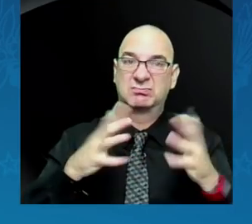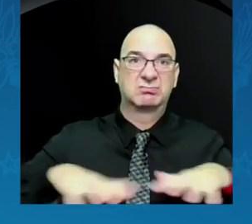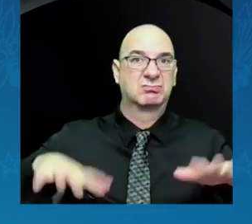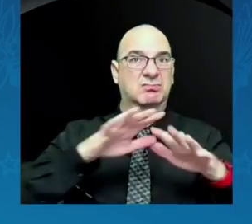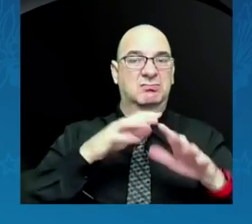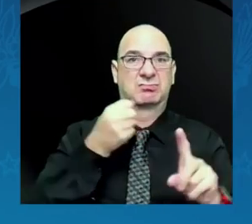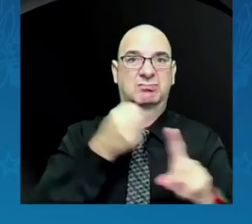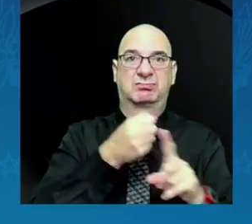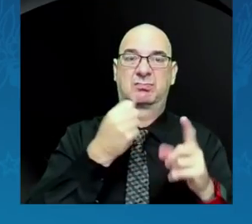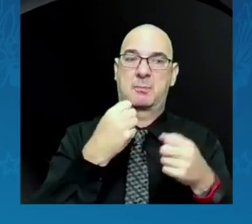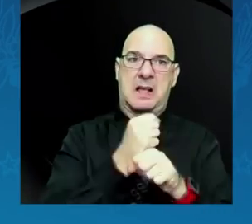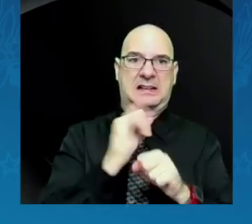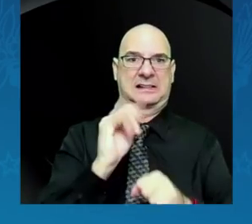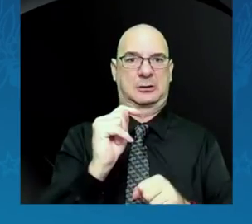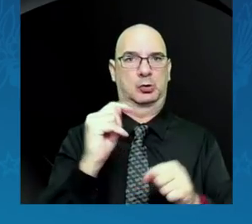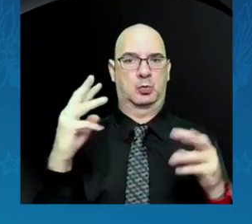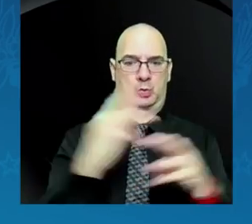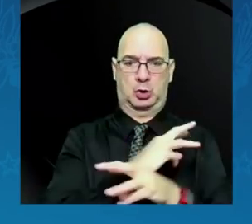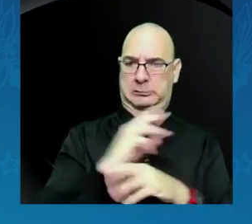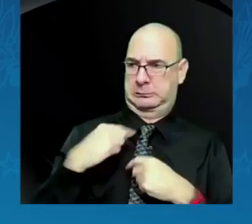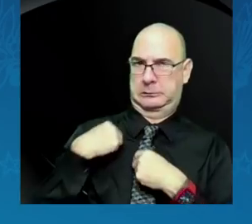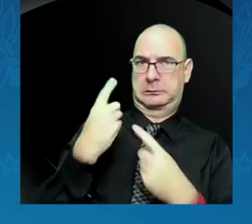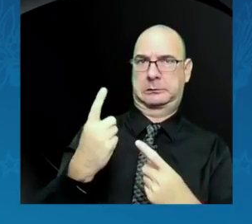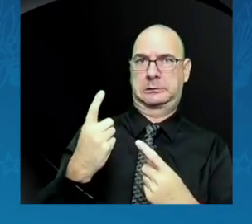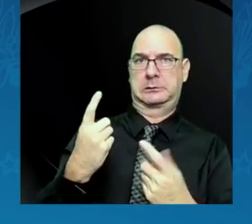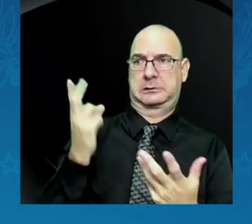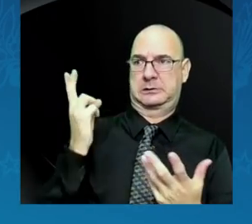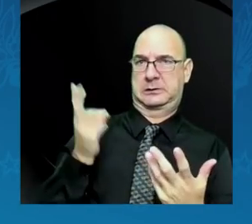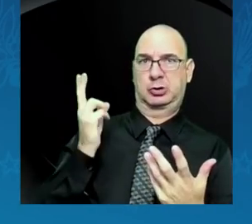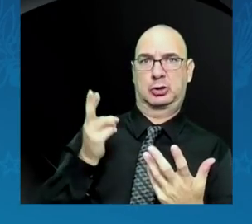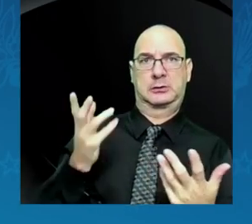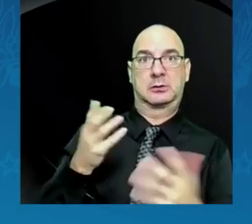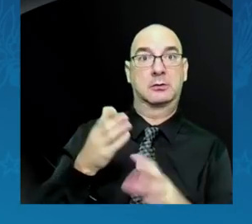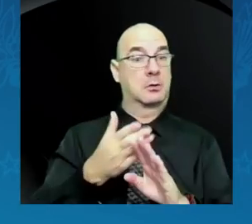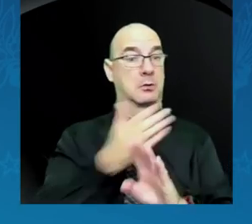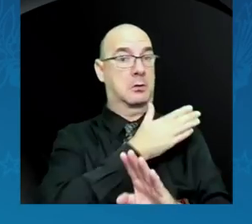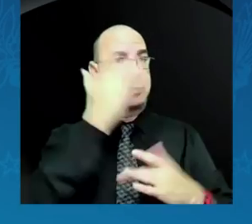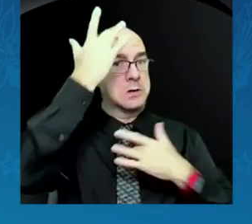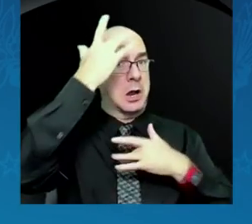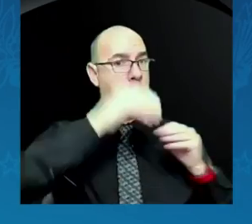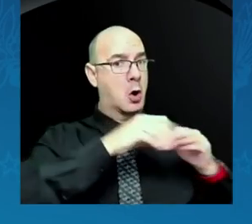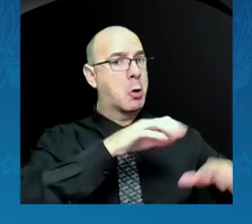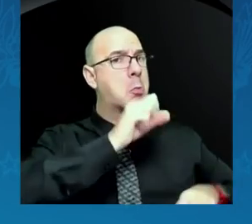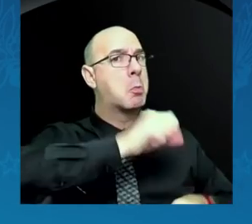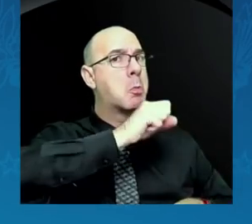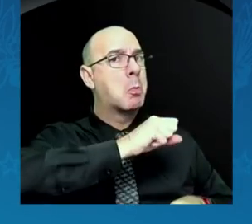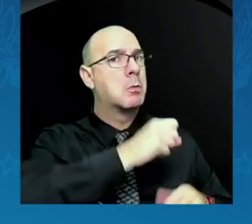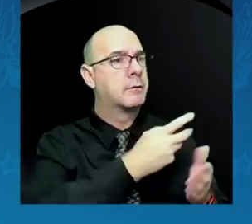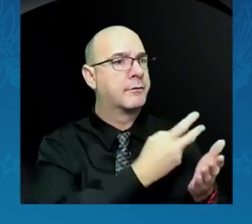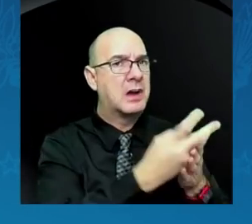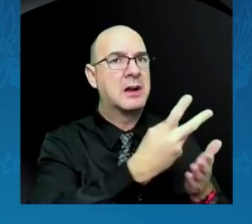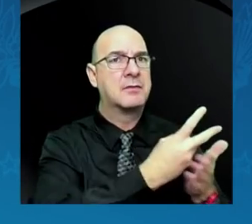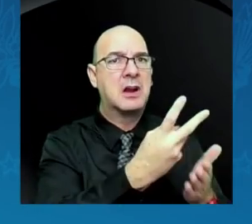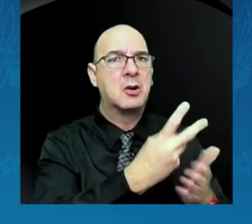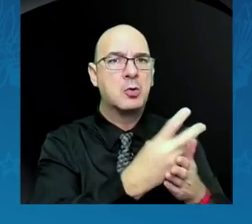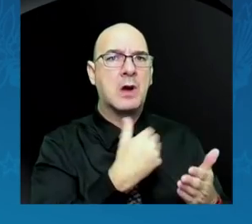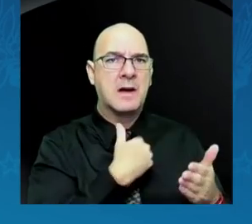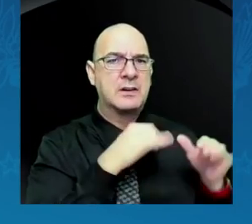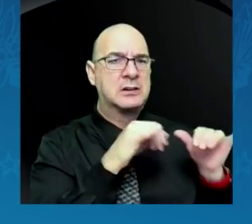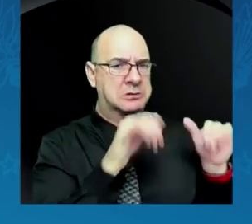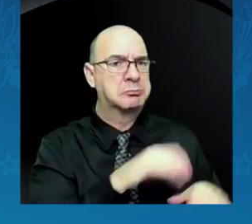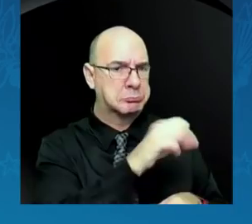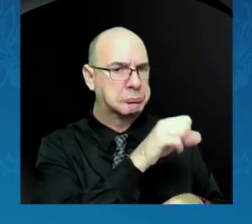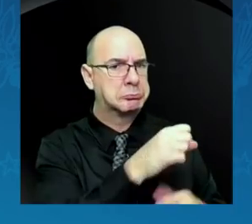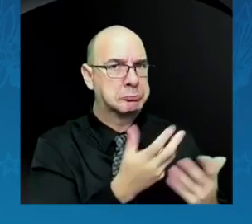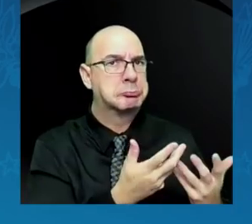long-standing, pre-pandemic, failures and fractures and fissures in our systems. And so we talked about